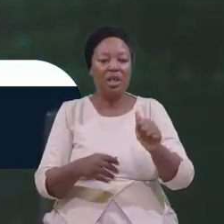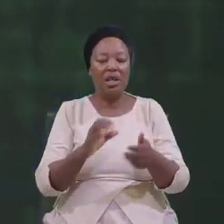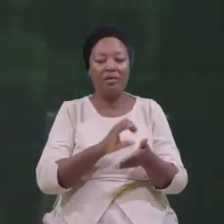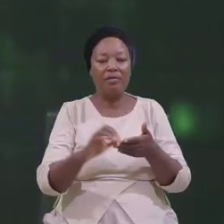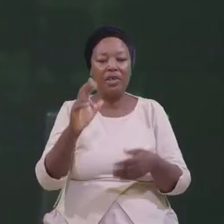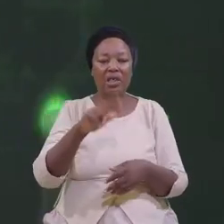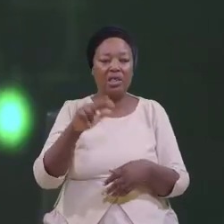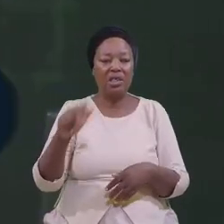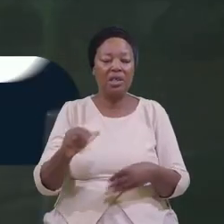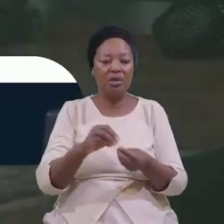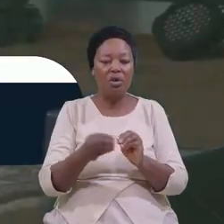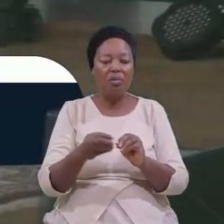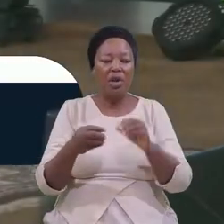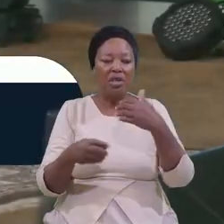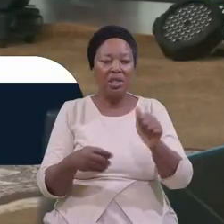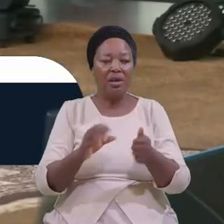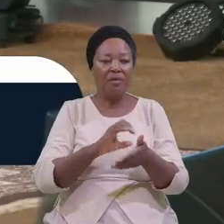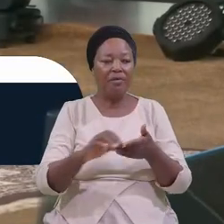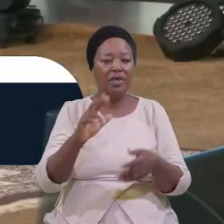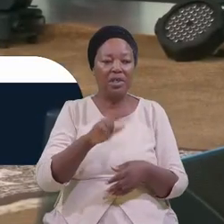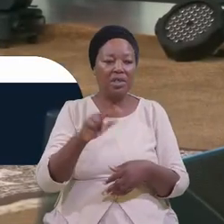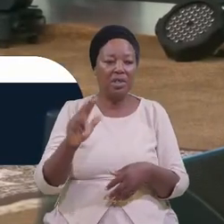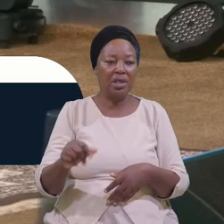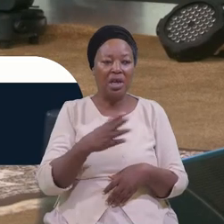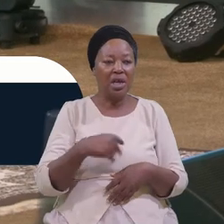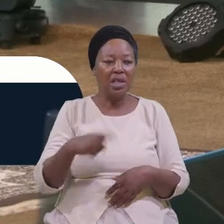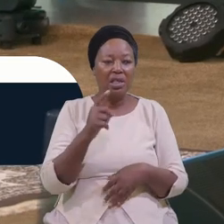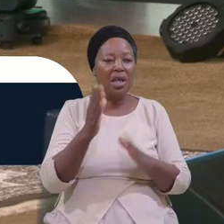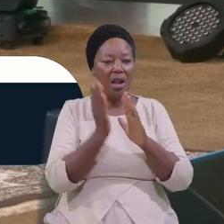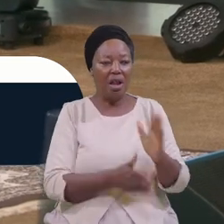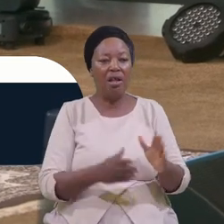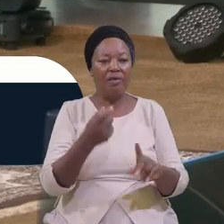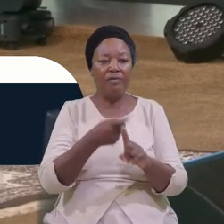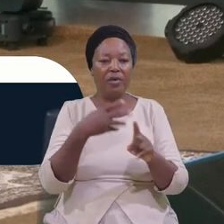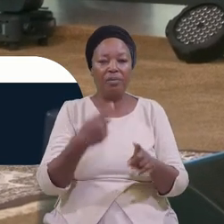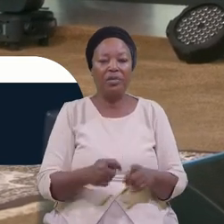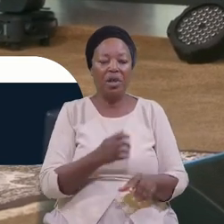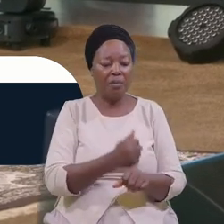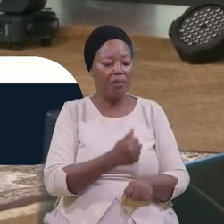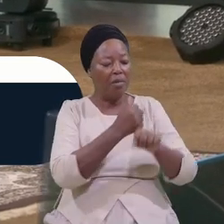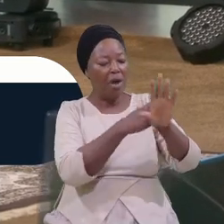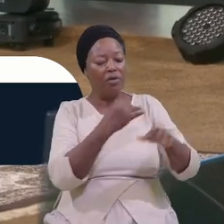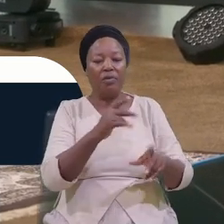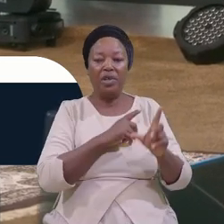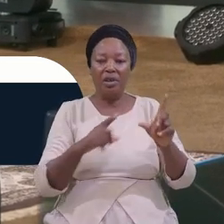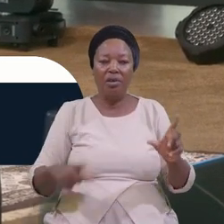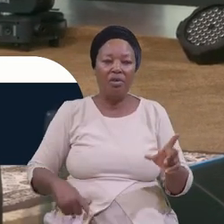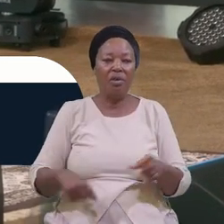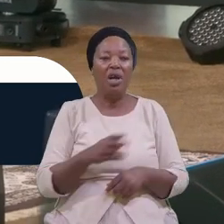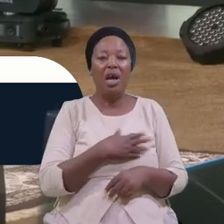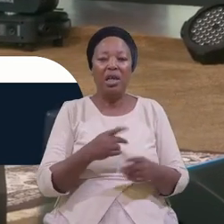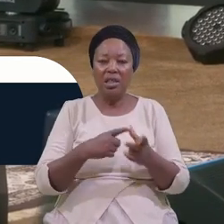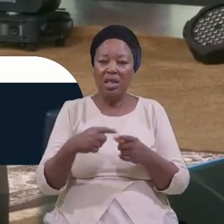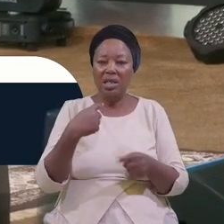Numbers 10, verse 33. And they departed from the mount of the Lord. It